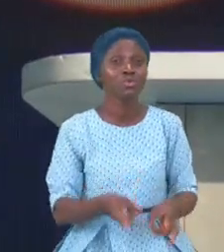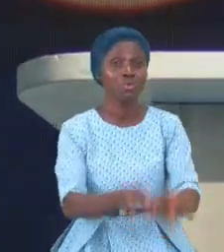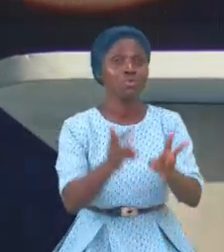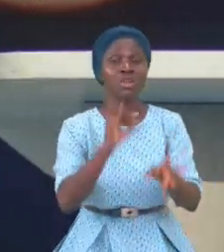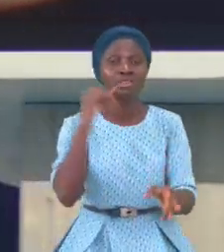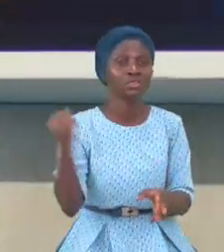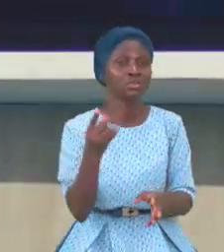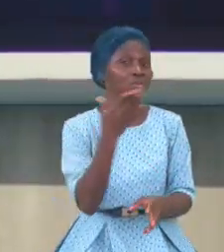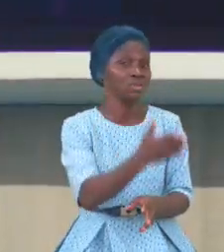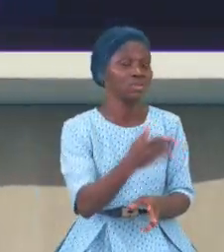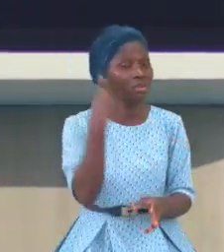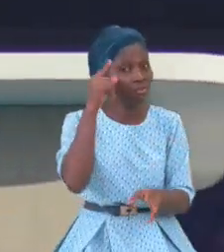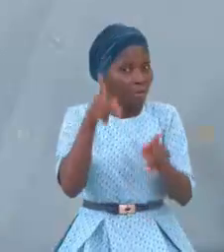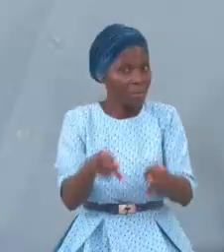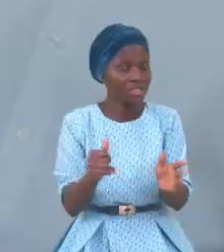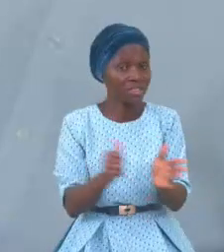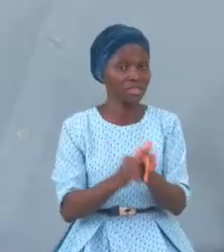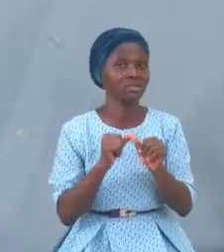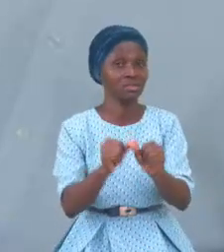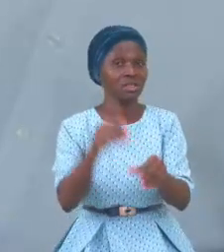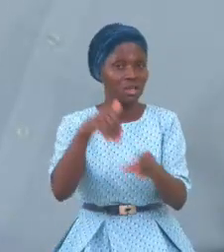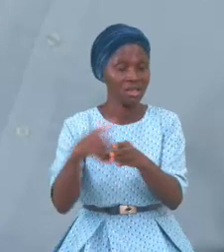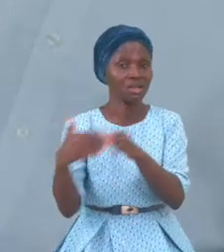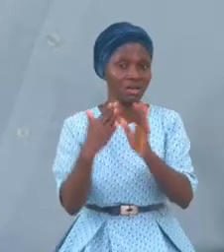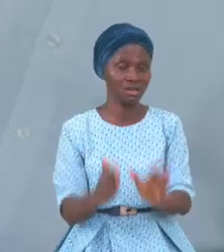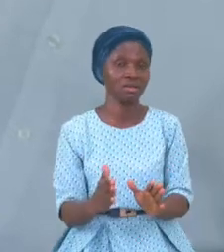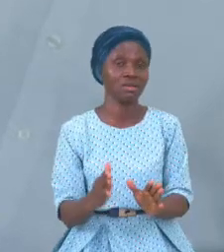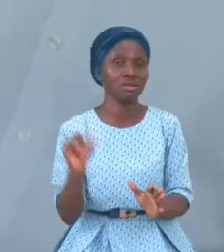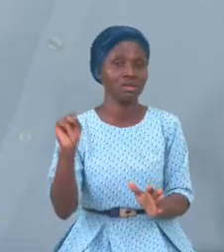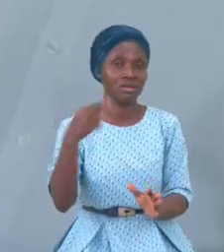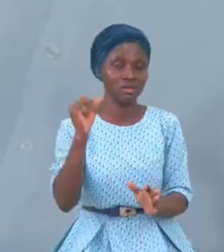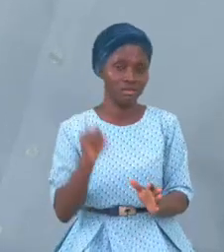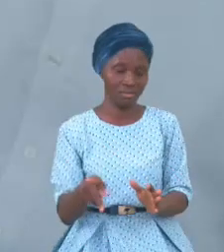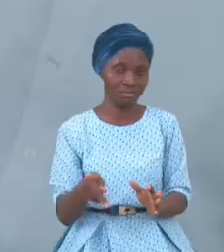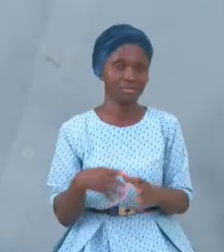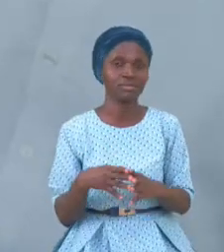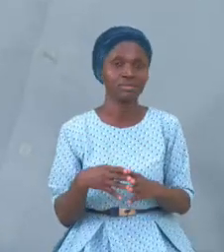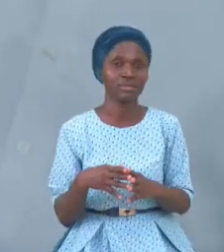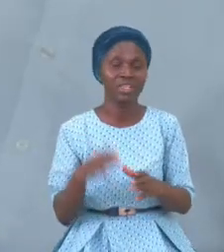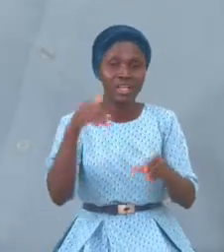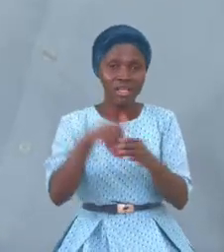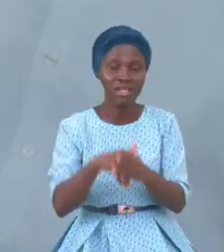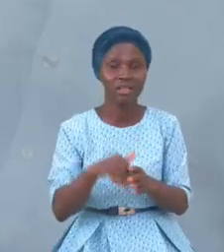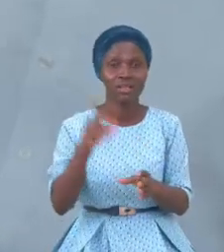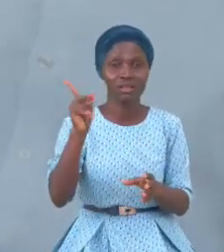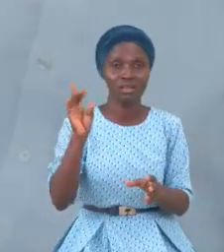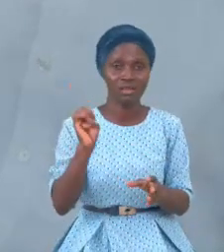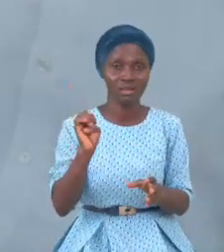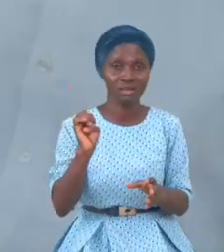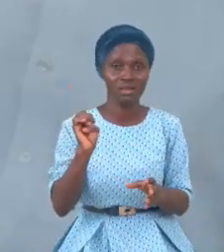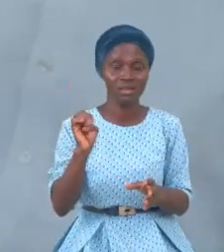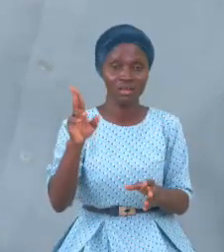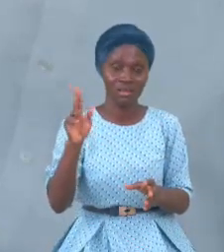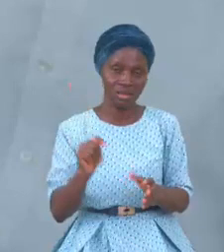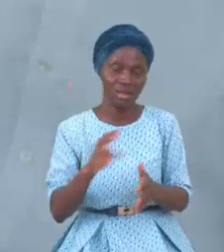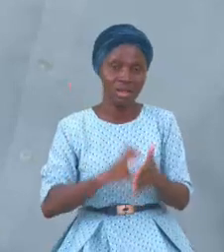in leadership. We're coming now to Deuteronomy chapter 31, and I'm looking at verse